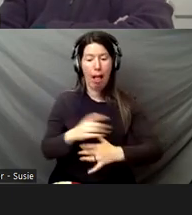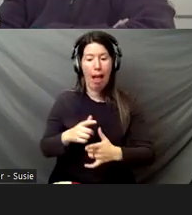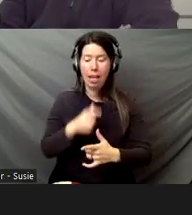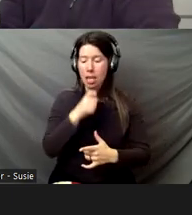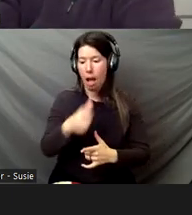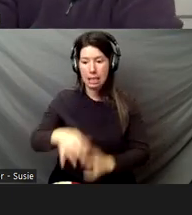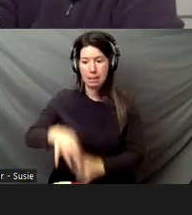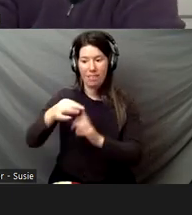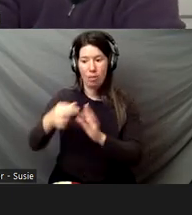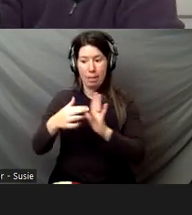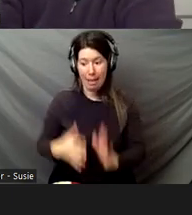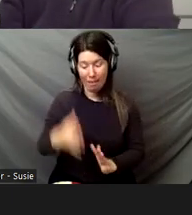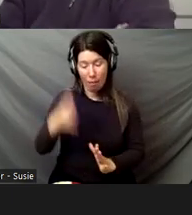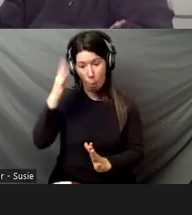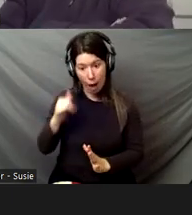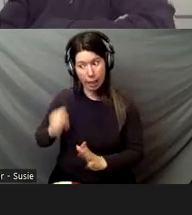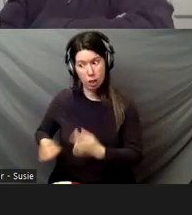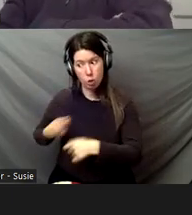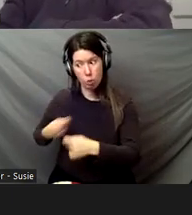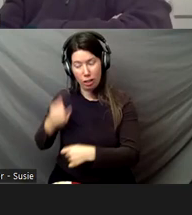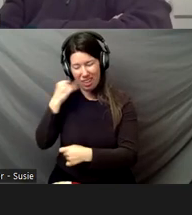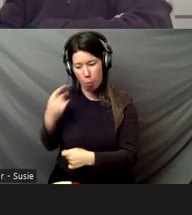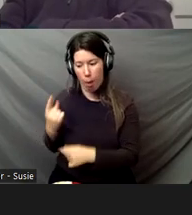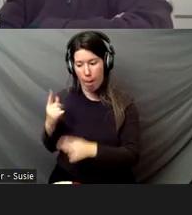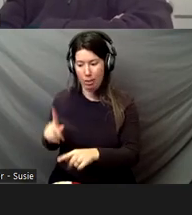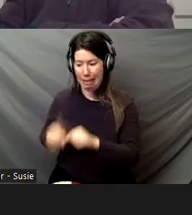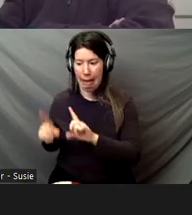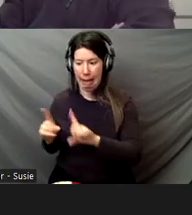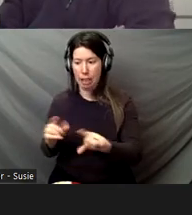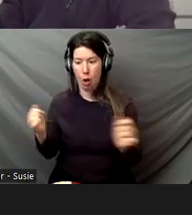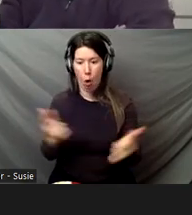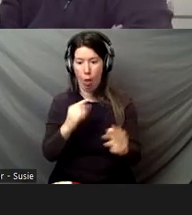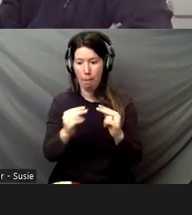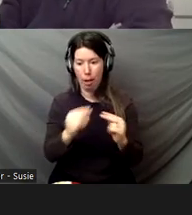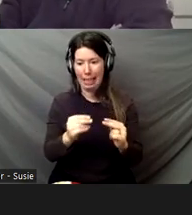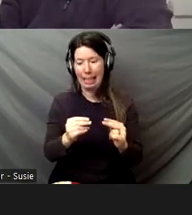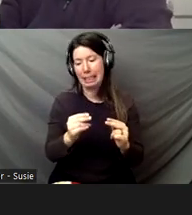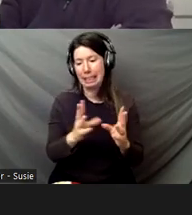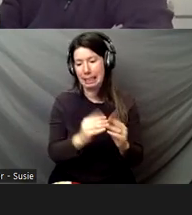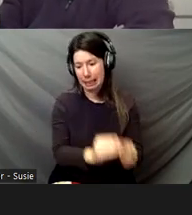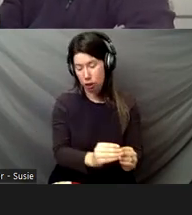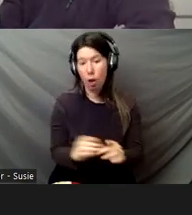them if they need to, if the person can't make all the bargaining sessions. I also suggested